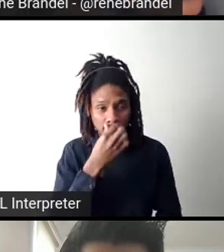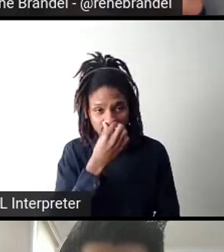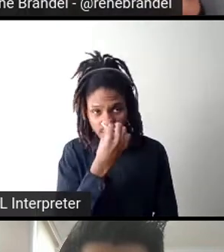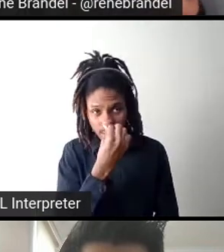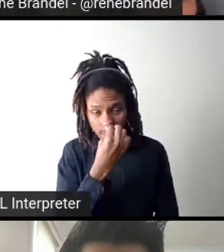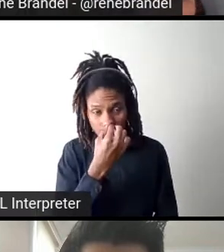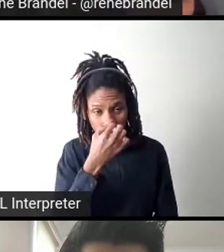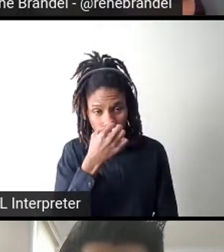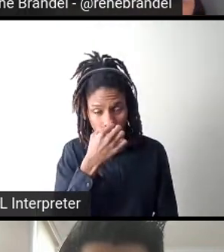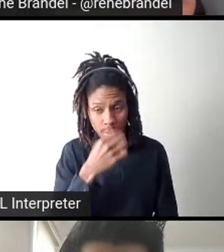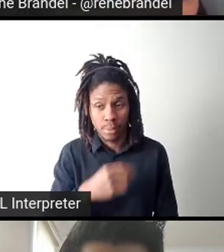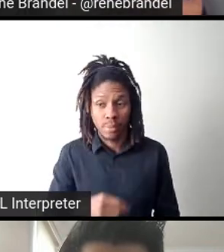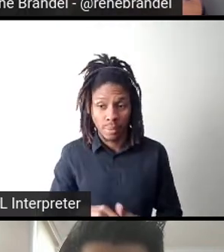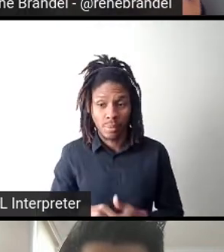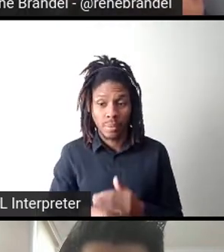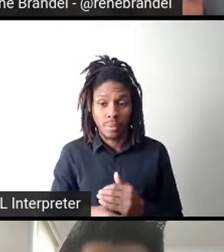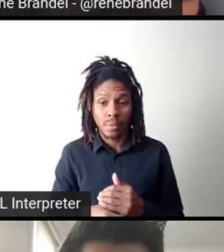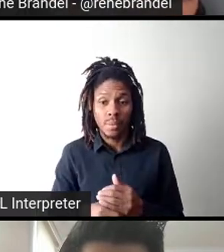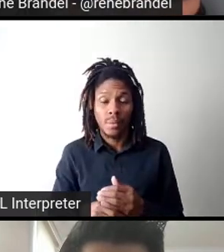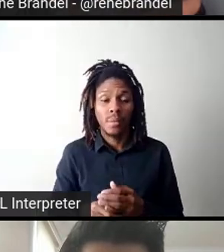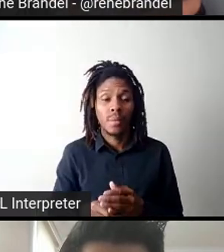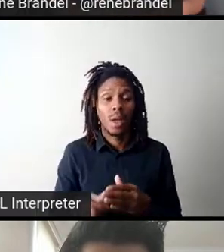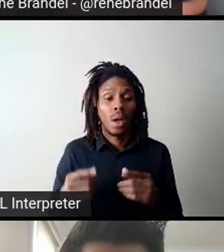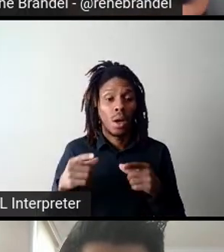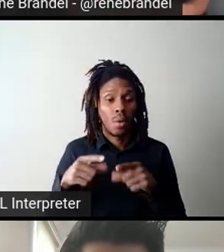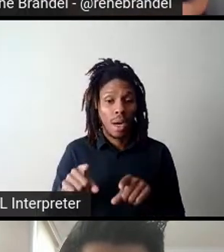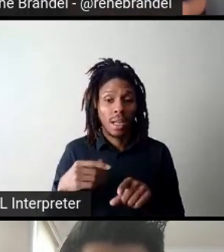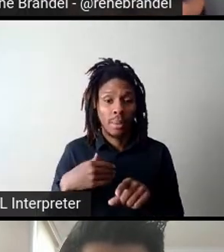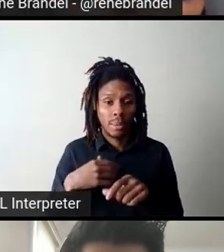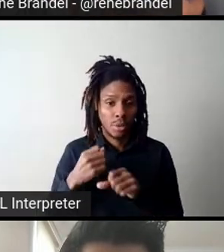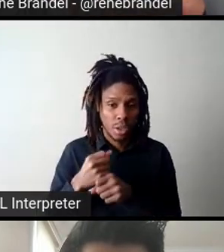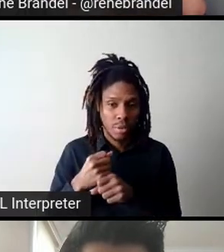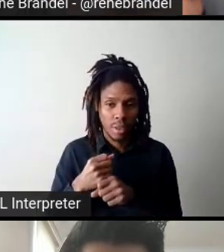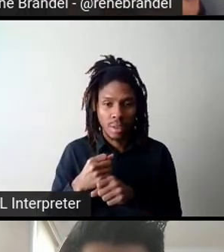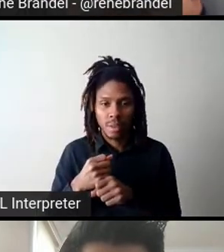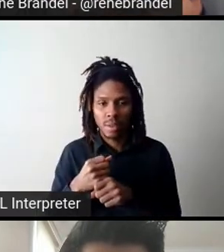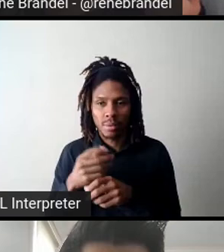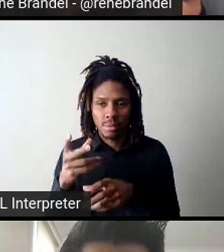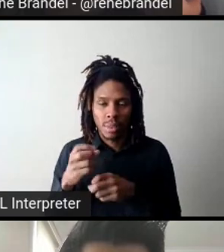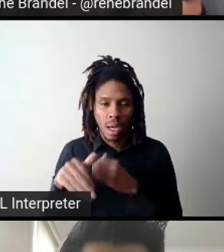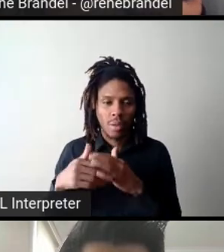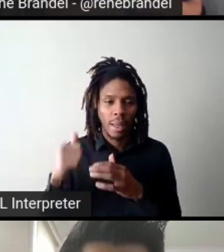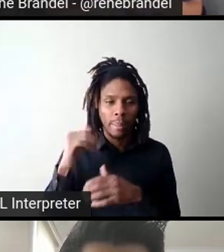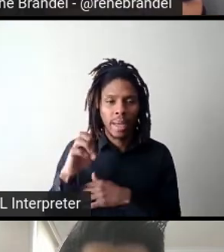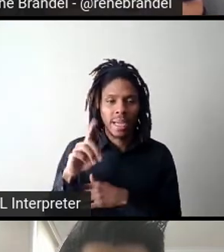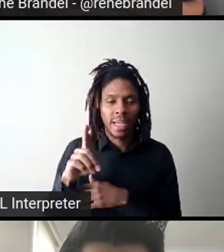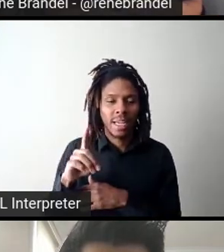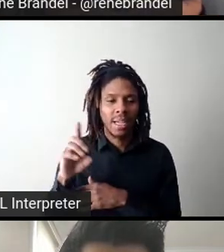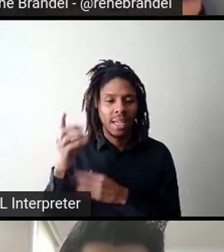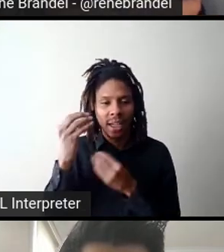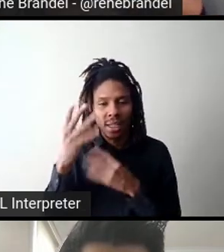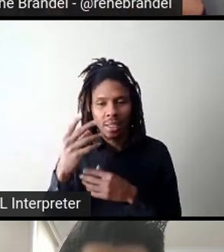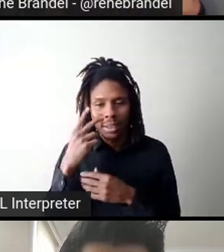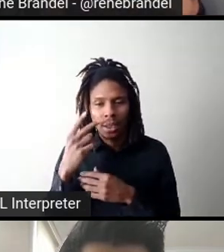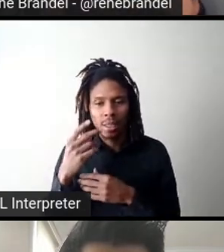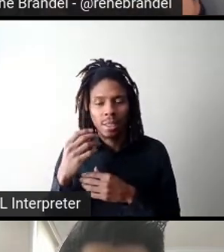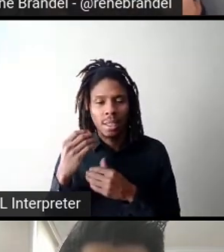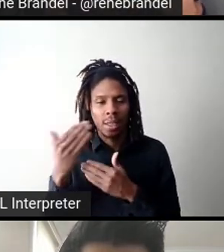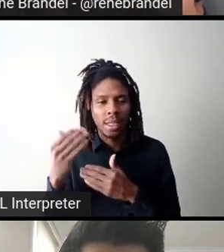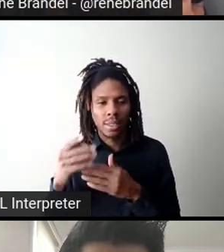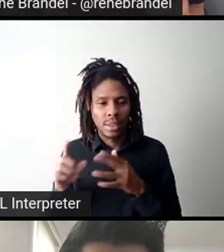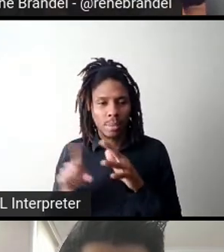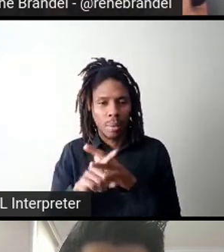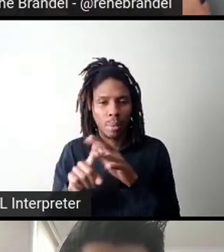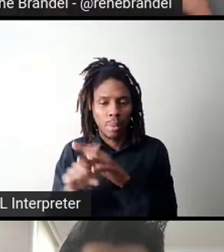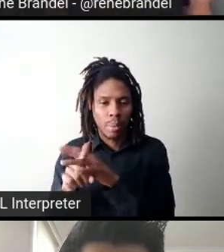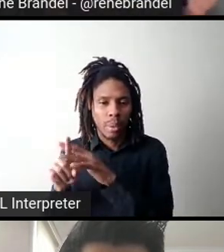And as I'm generating and it's fetching all the backend data, you'll see slowly things popping up in our code base here. Like